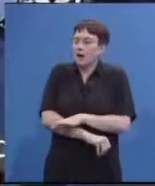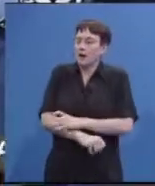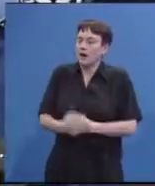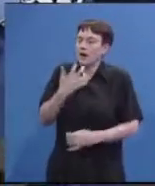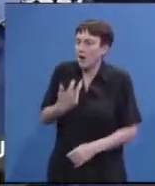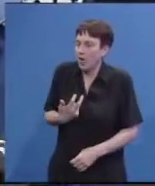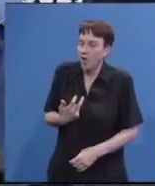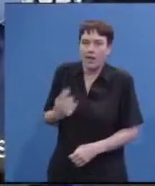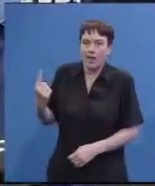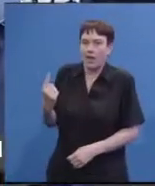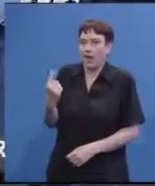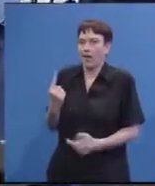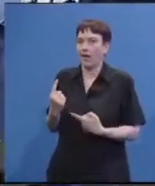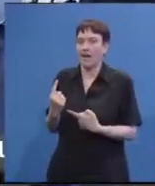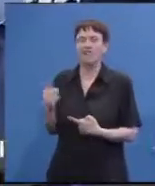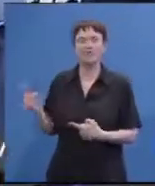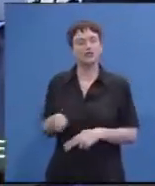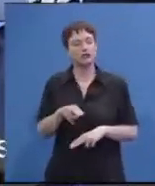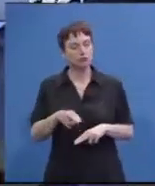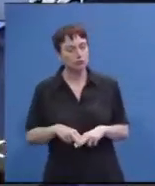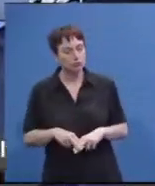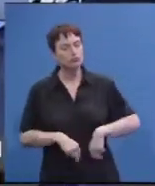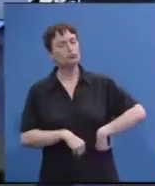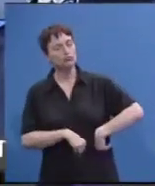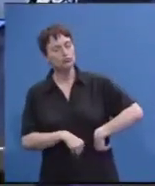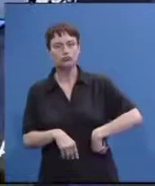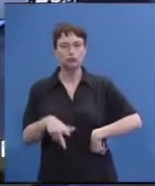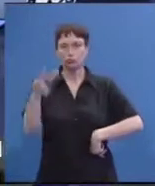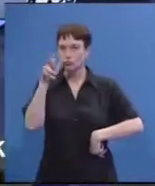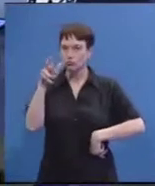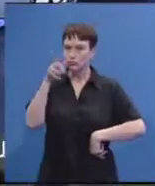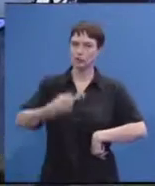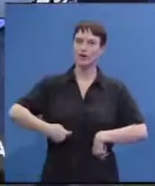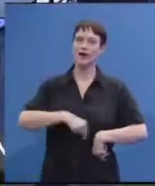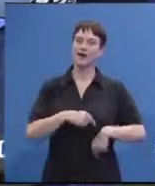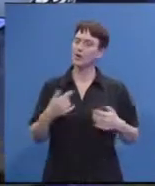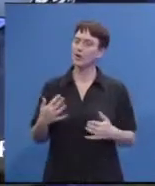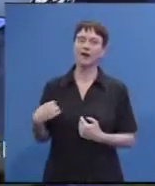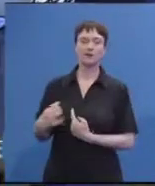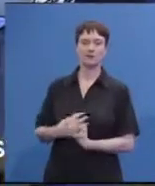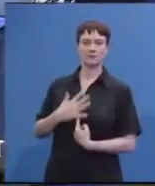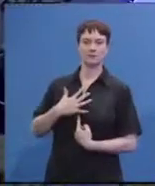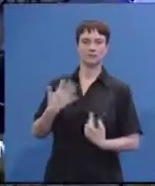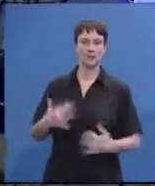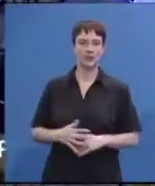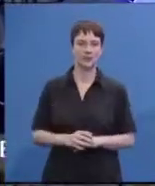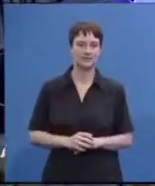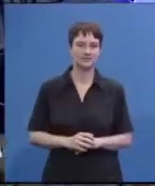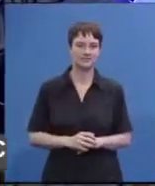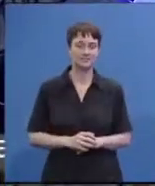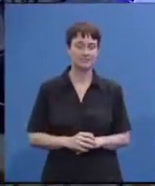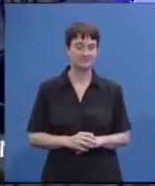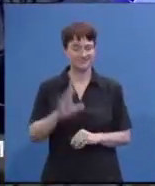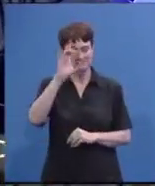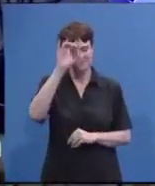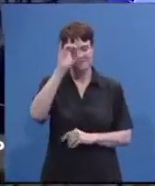know, everybody, we just sat down and we just listened when he gave us that pep talk, and we were so inspired. Now, Madiba always just has